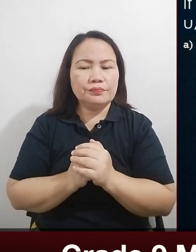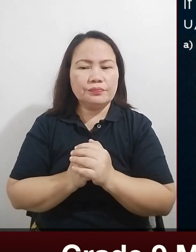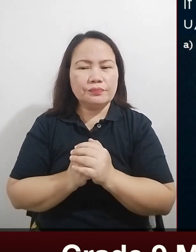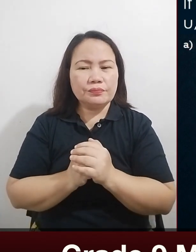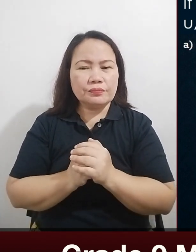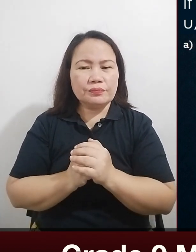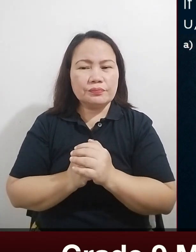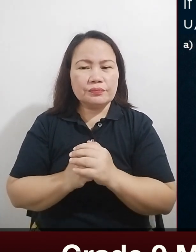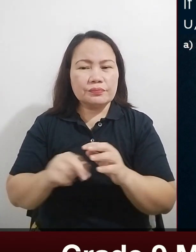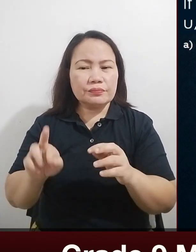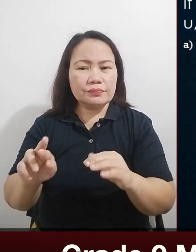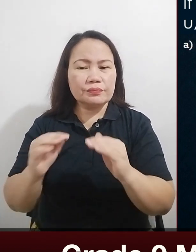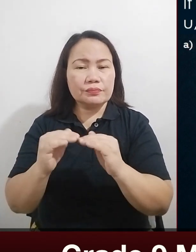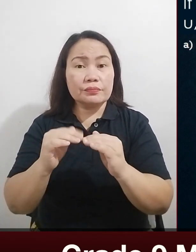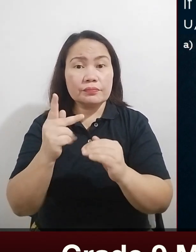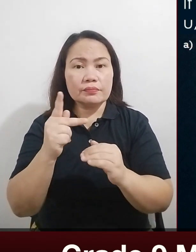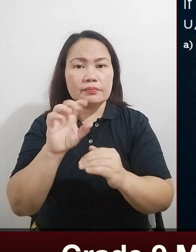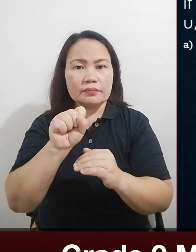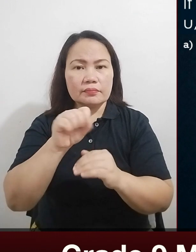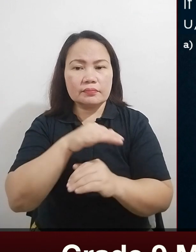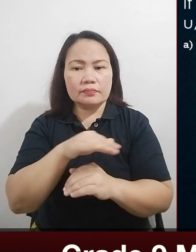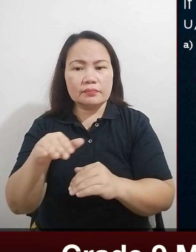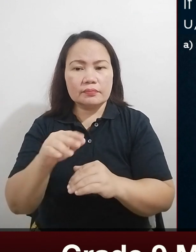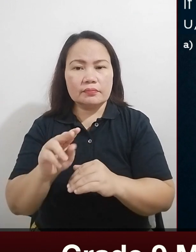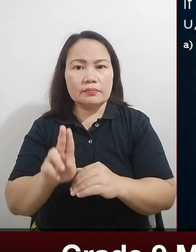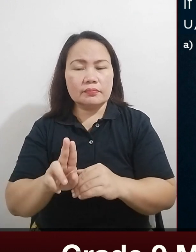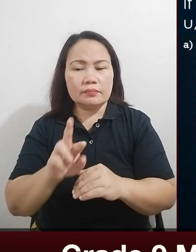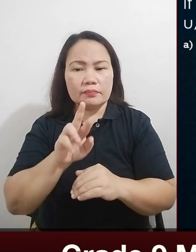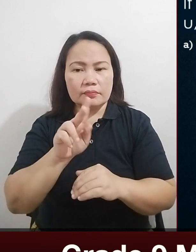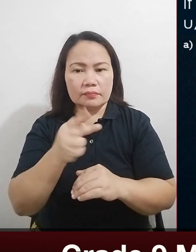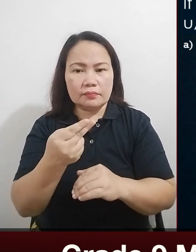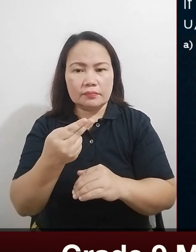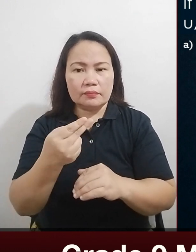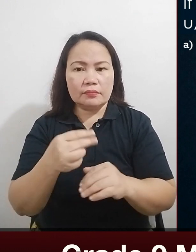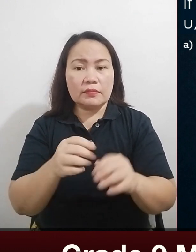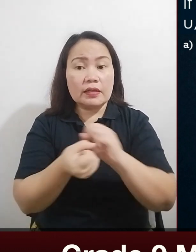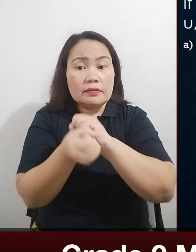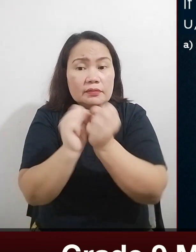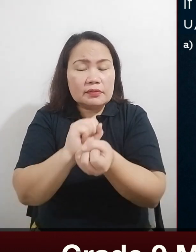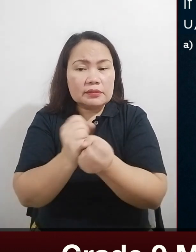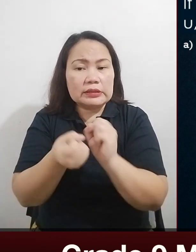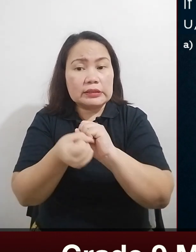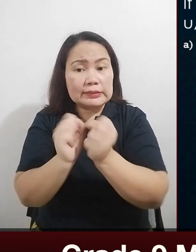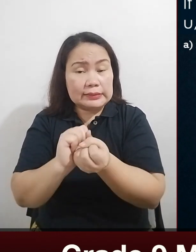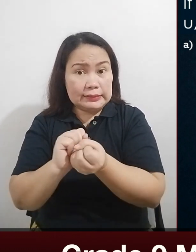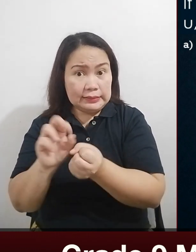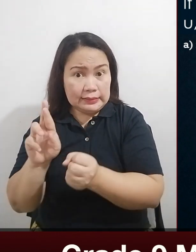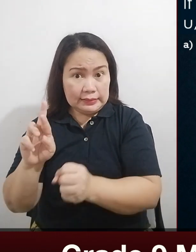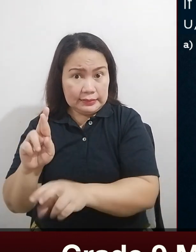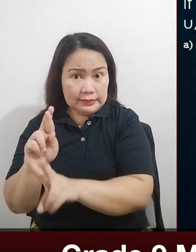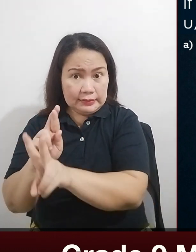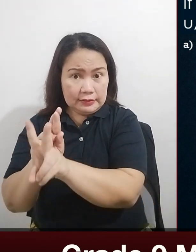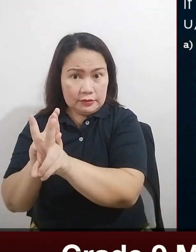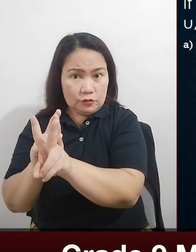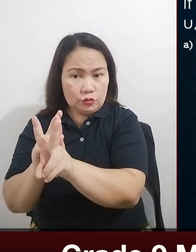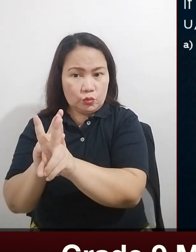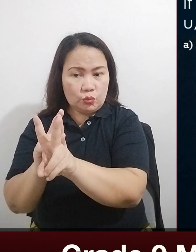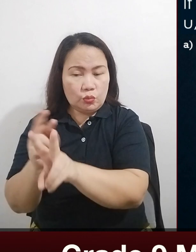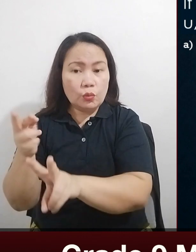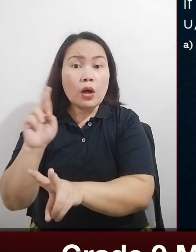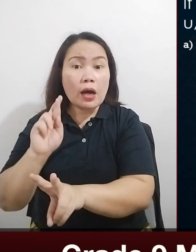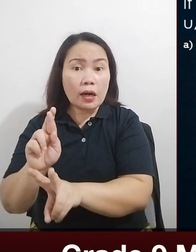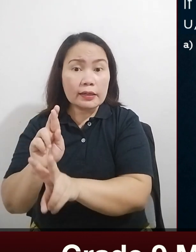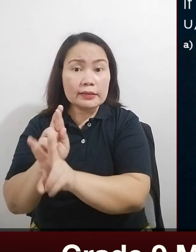di ba? Okay, r equals ks over u squared and then substitute natin para makuha natin yung